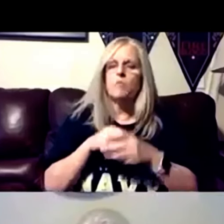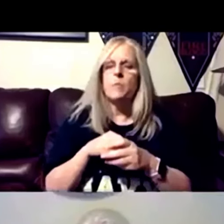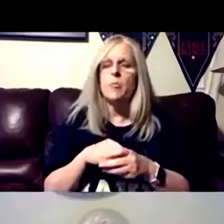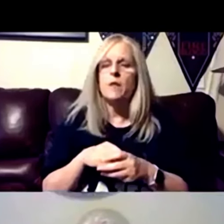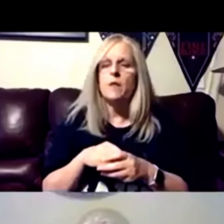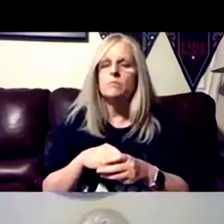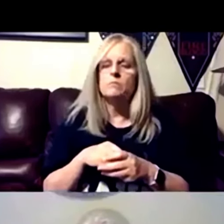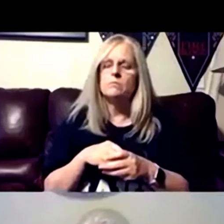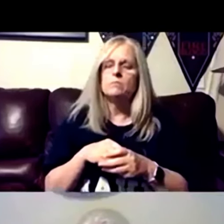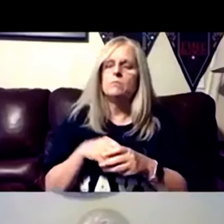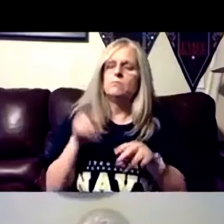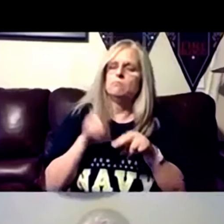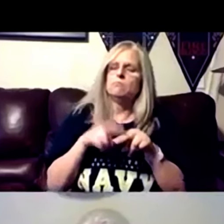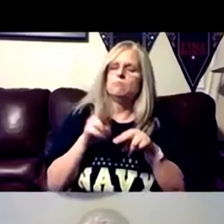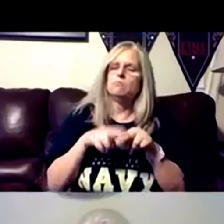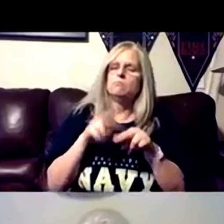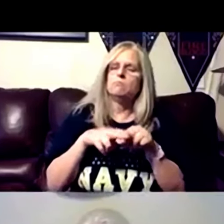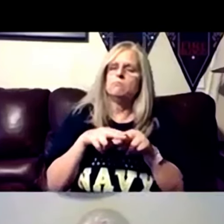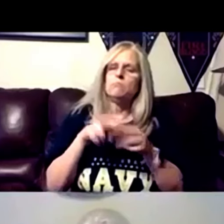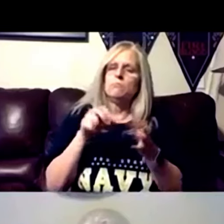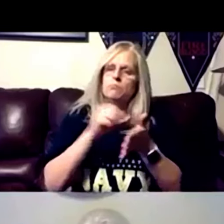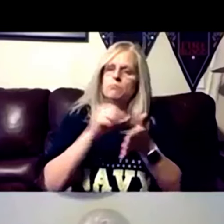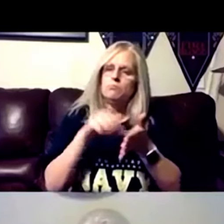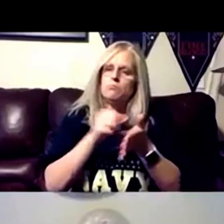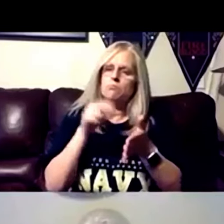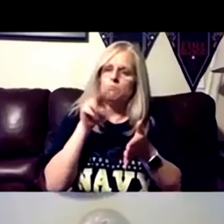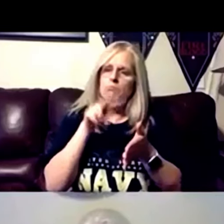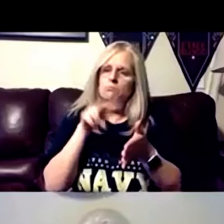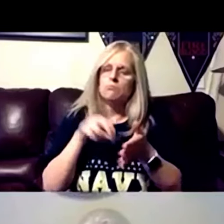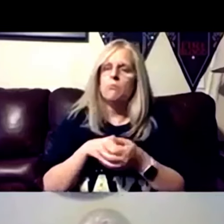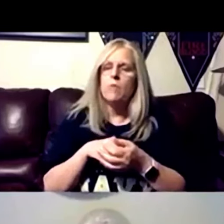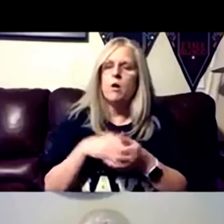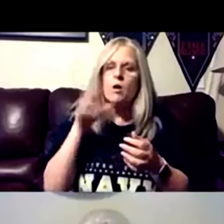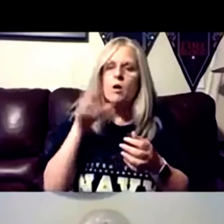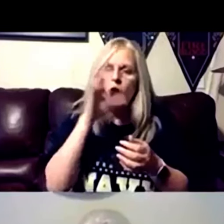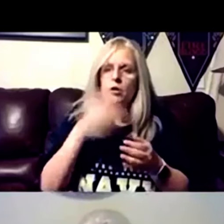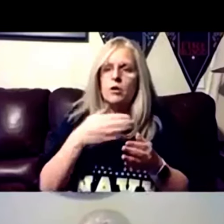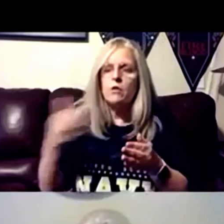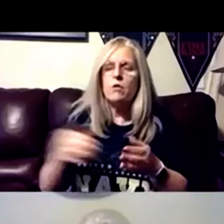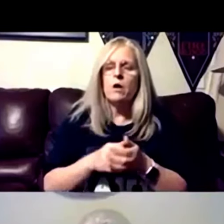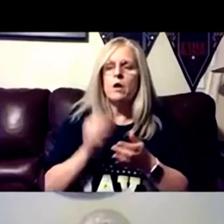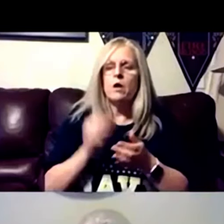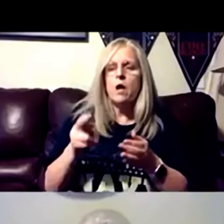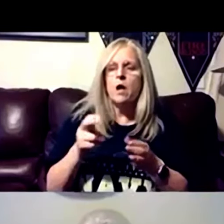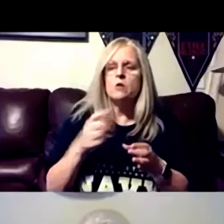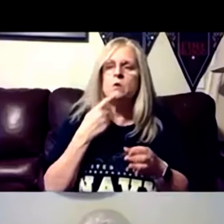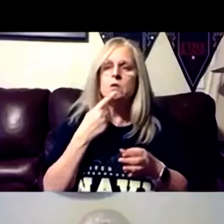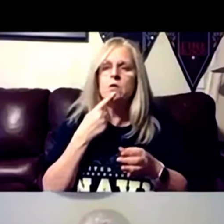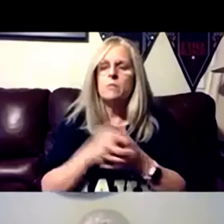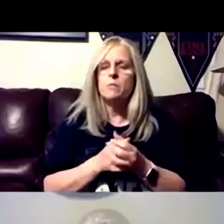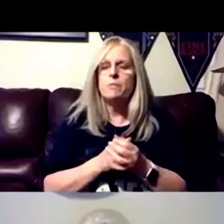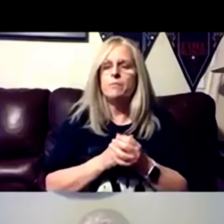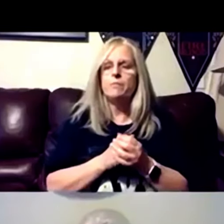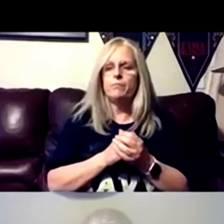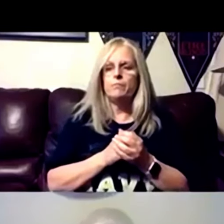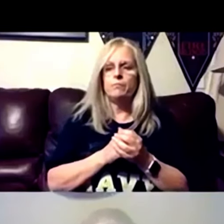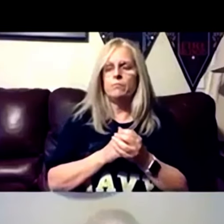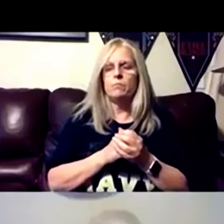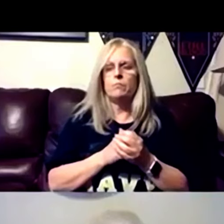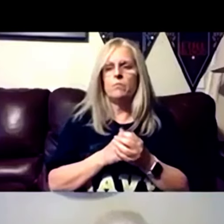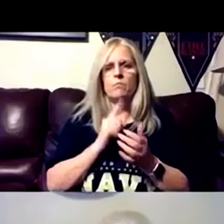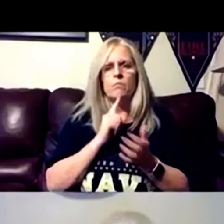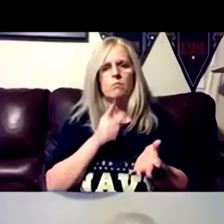did. I sat down, went through it, crunched the numbers, looked at everything that Mr. Ashmafara was saying. And I was like,